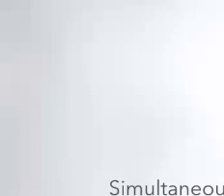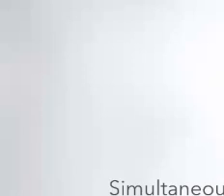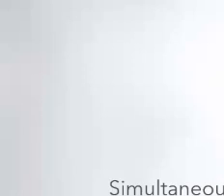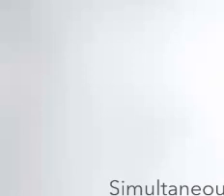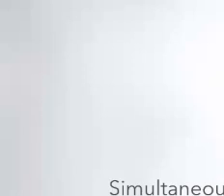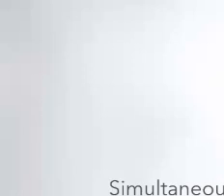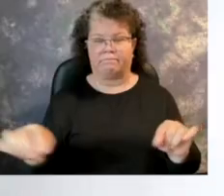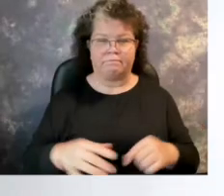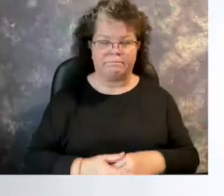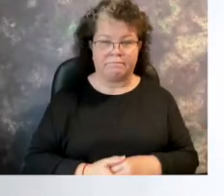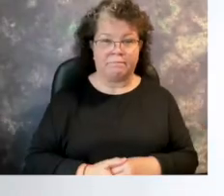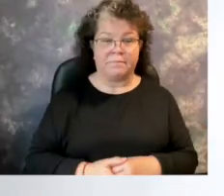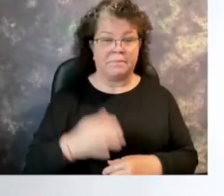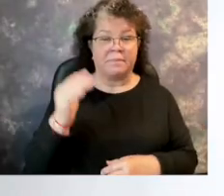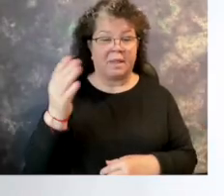Next page, please.